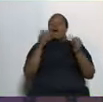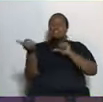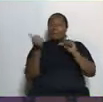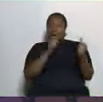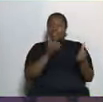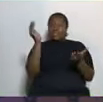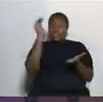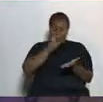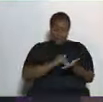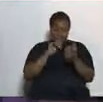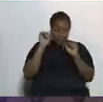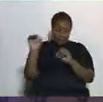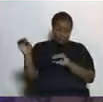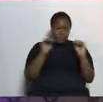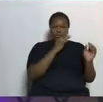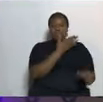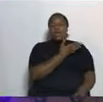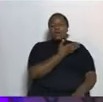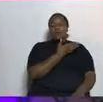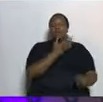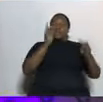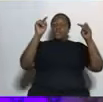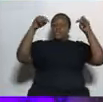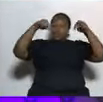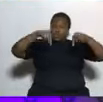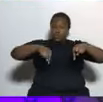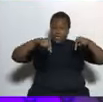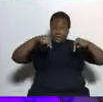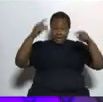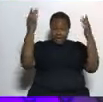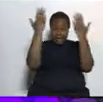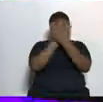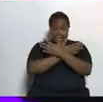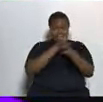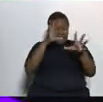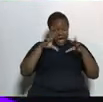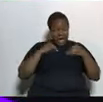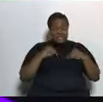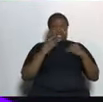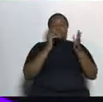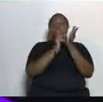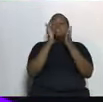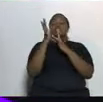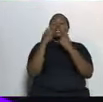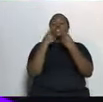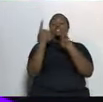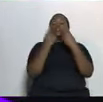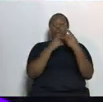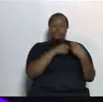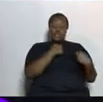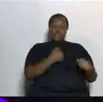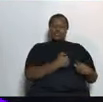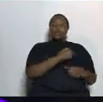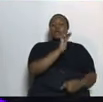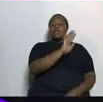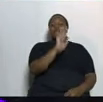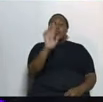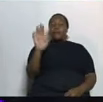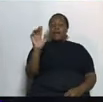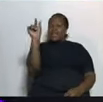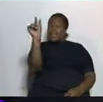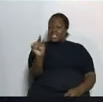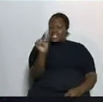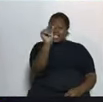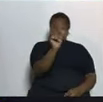you come. Tonight, let Jesus speak to your heart. Every single one of us will make a